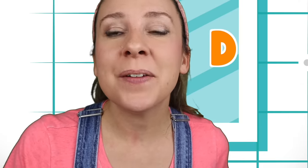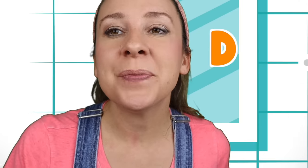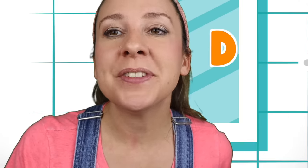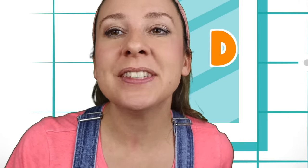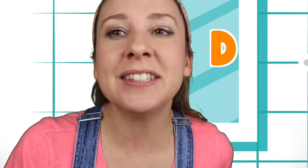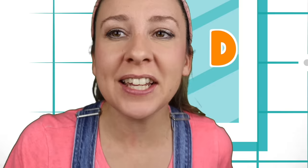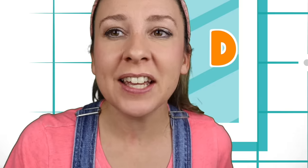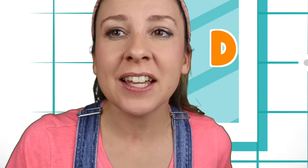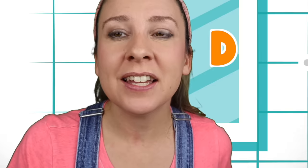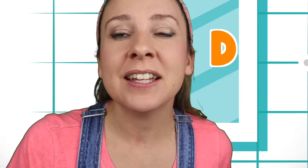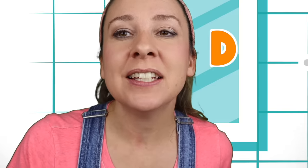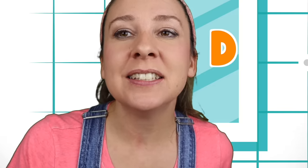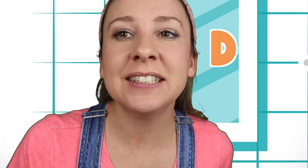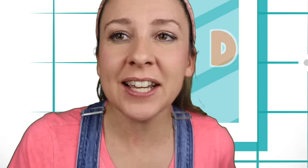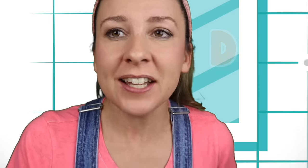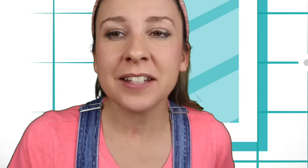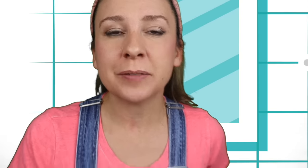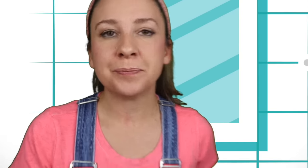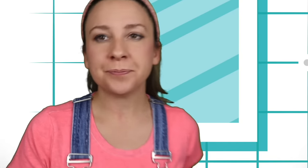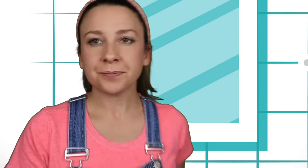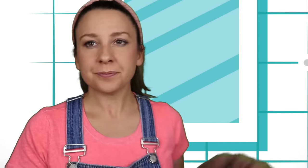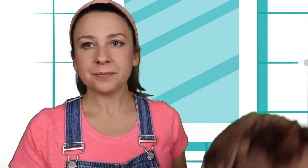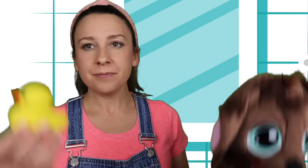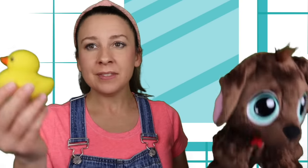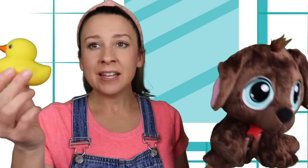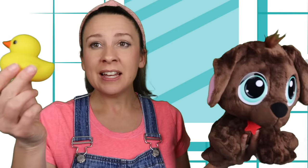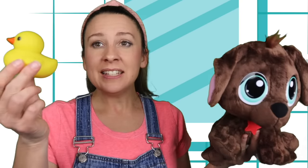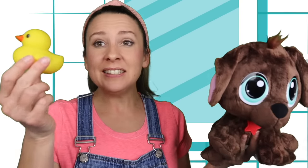Duh. Duh. Duh.